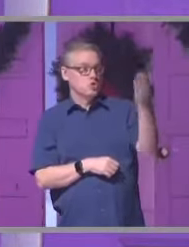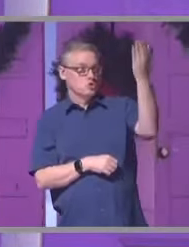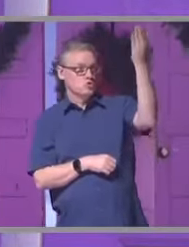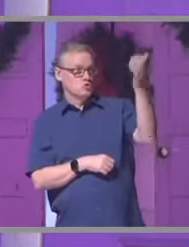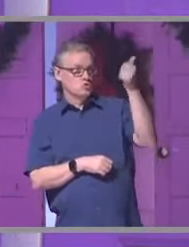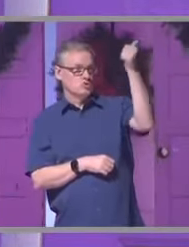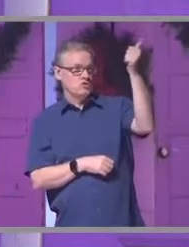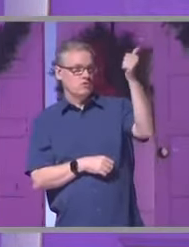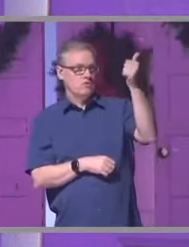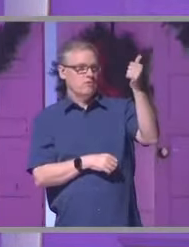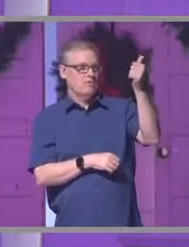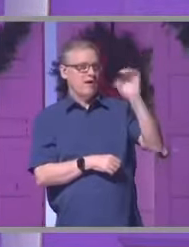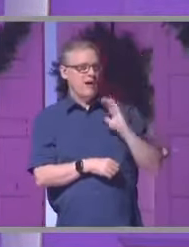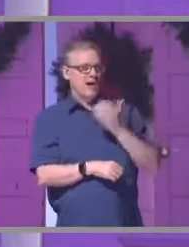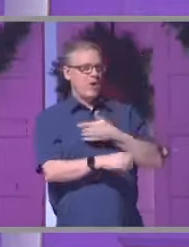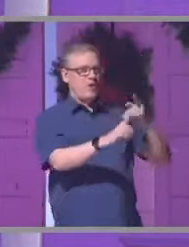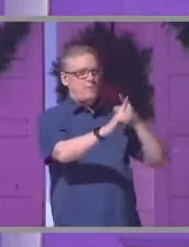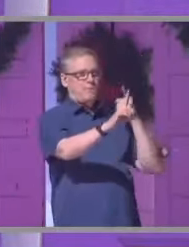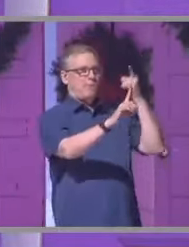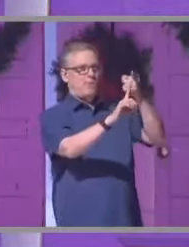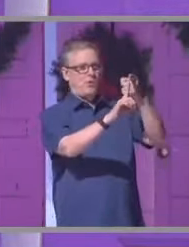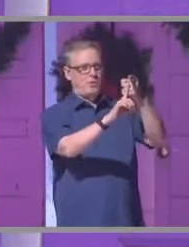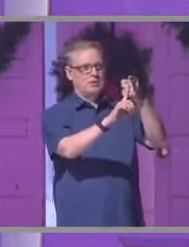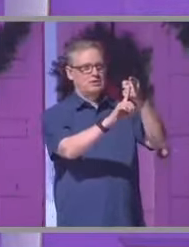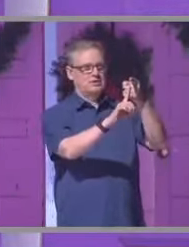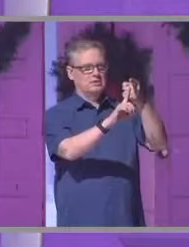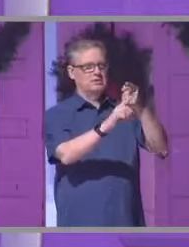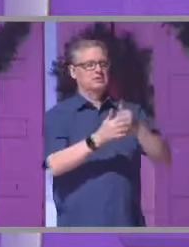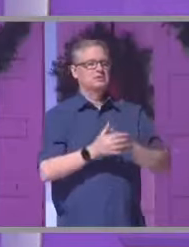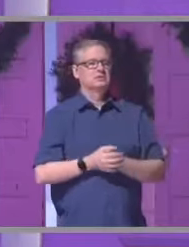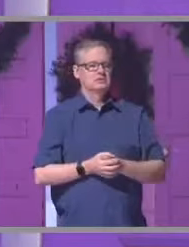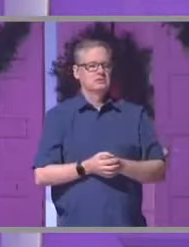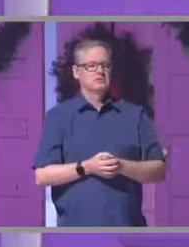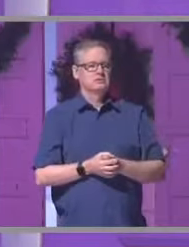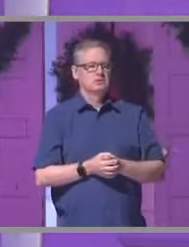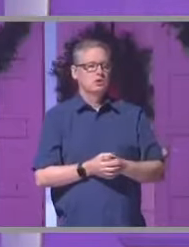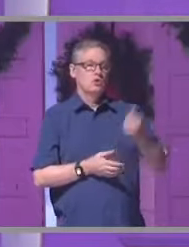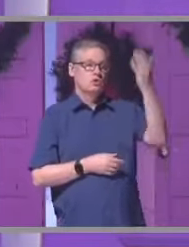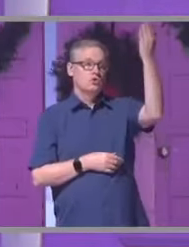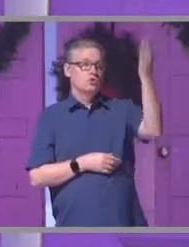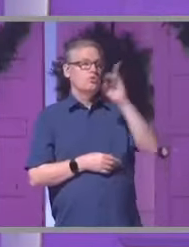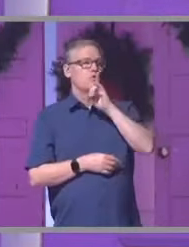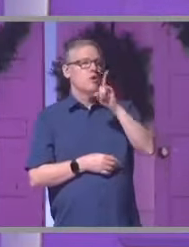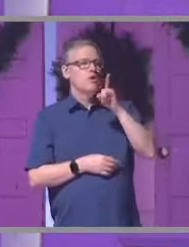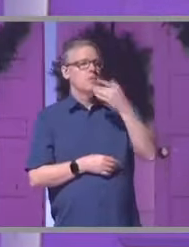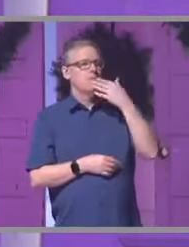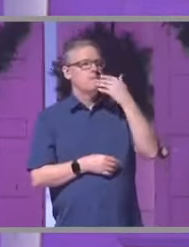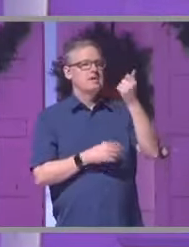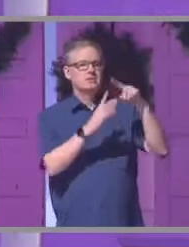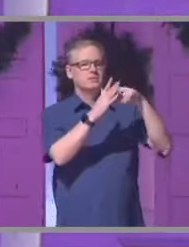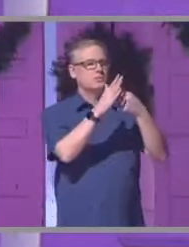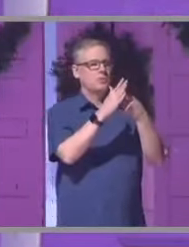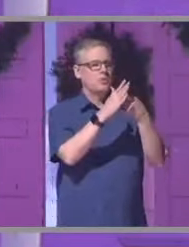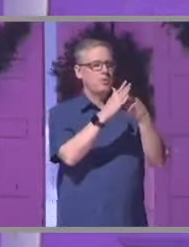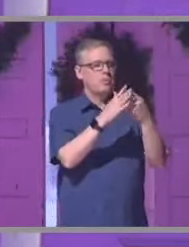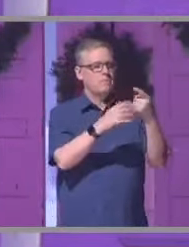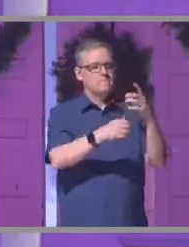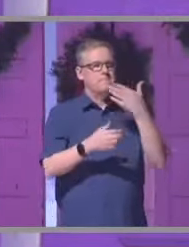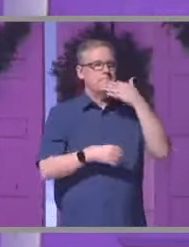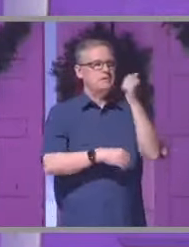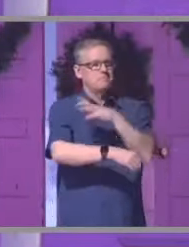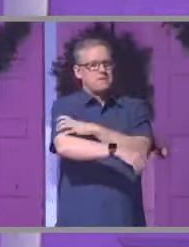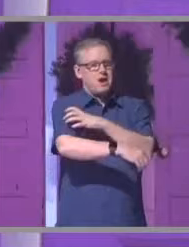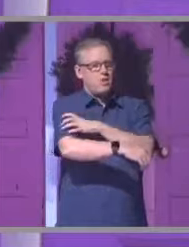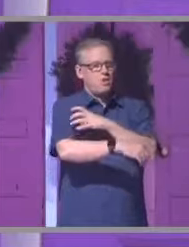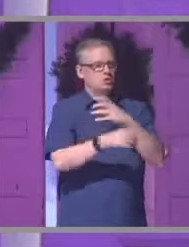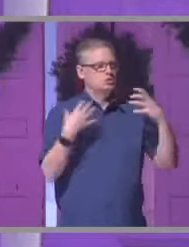the purpose for our lives. God, and you are the ultimate source. God, you are the ultimate power and strength